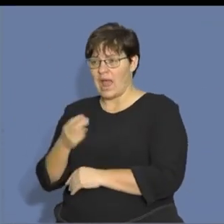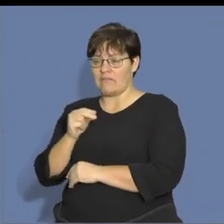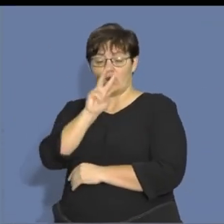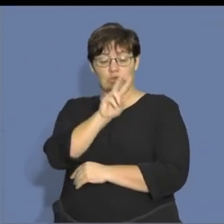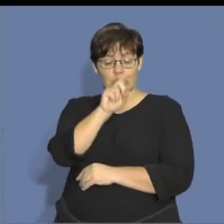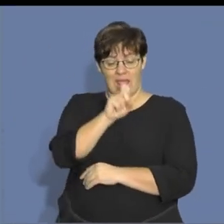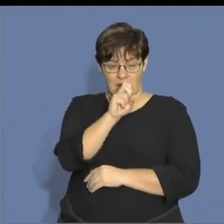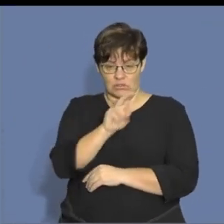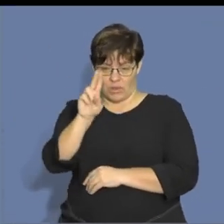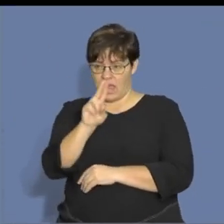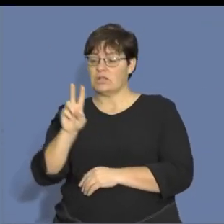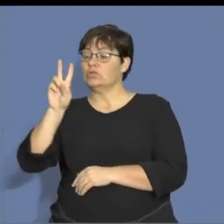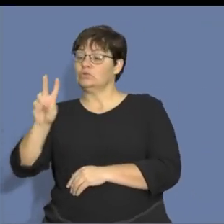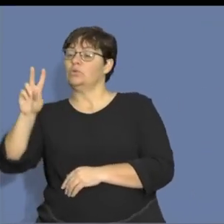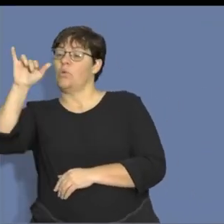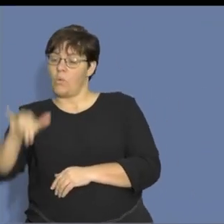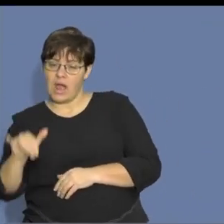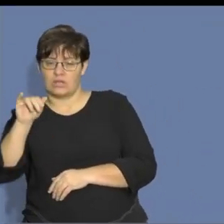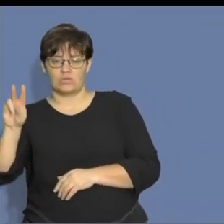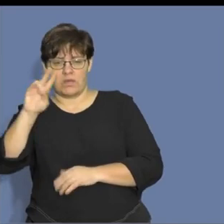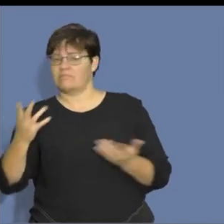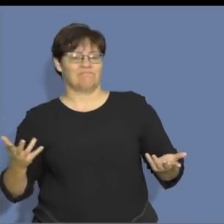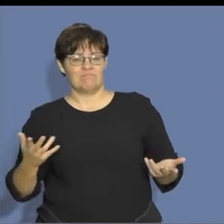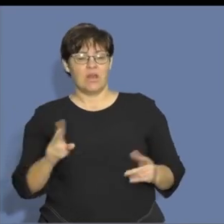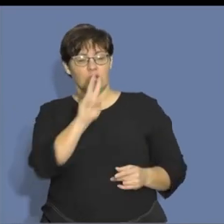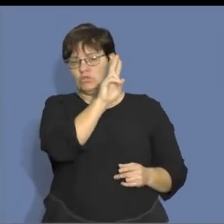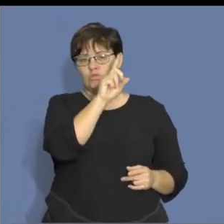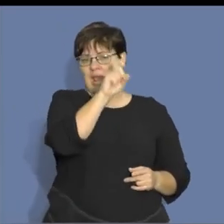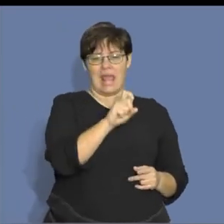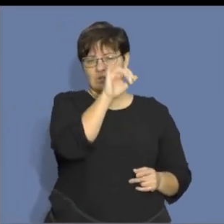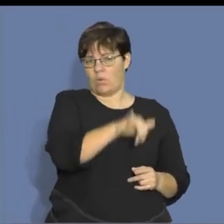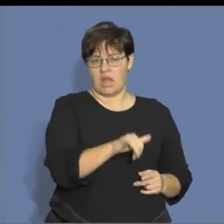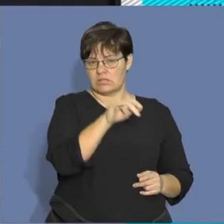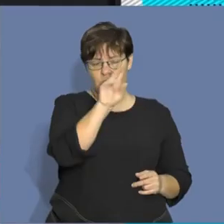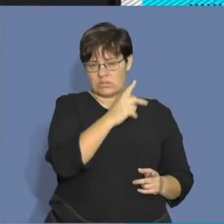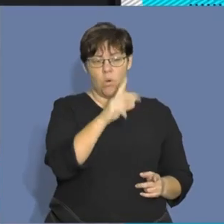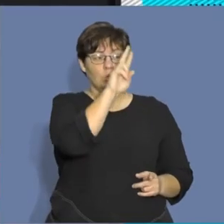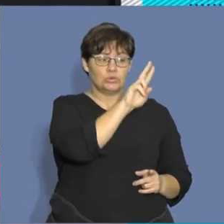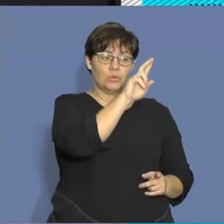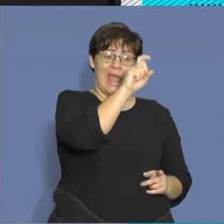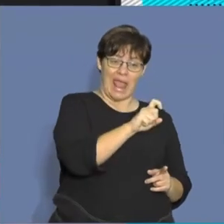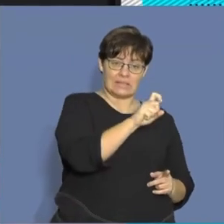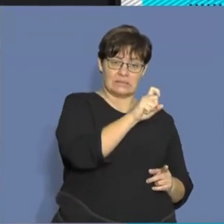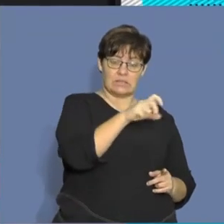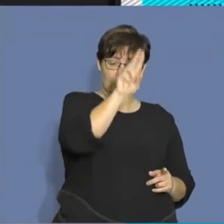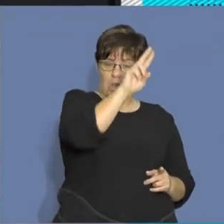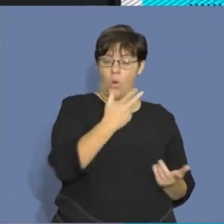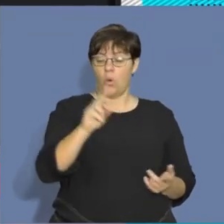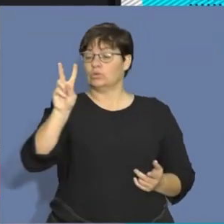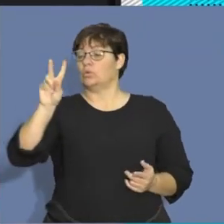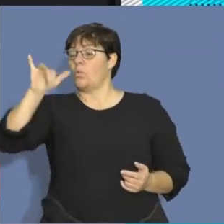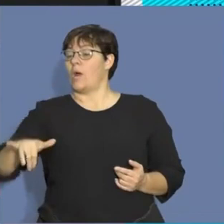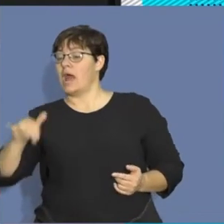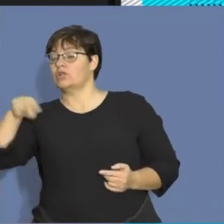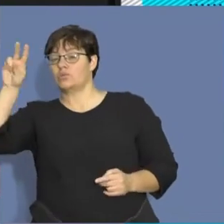2x squared and 2y squared. Now, I can't have 2x squared, I can't have y squared, otherwise I won't be able to complete the